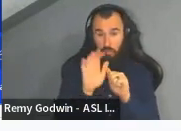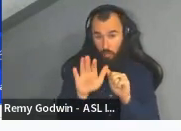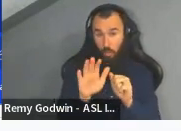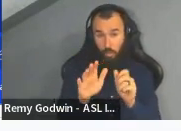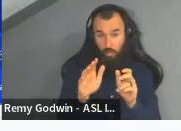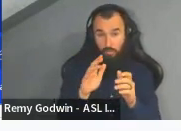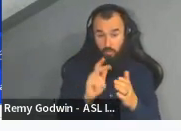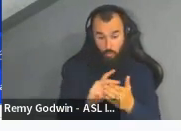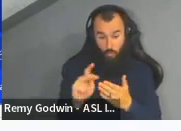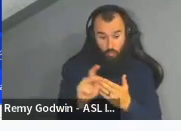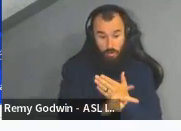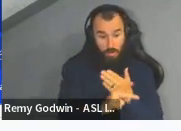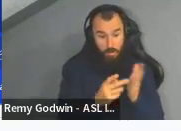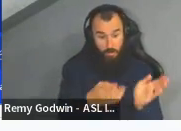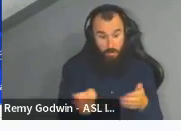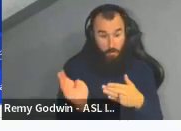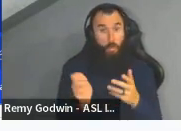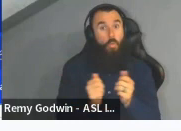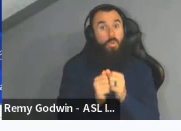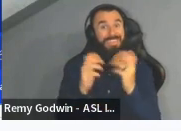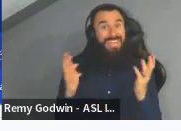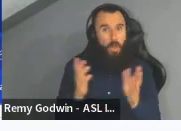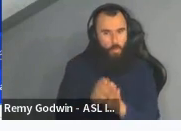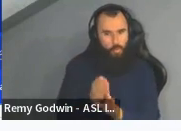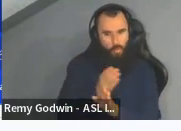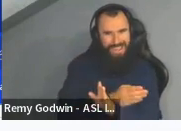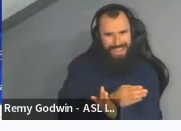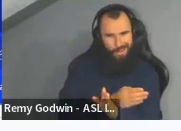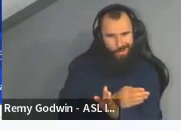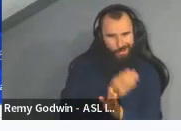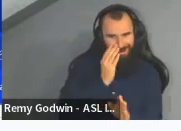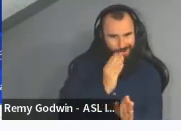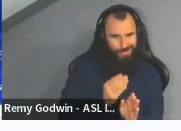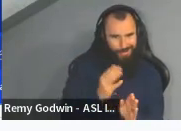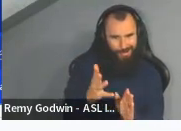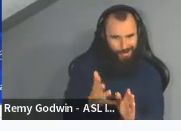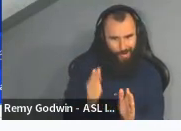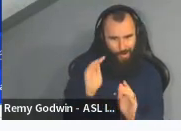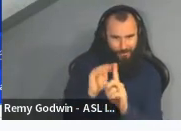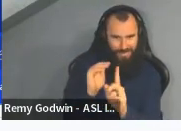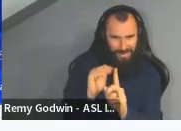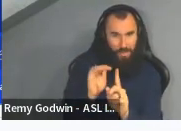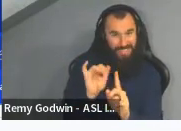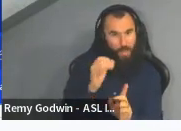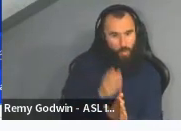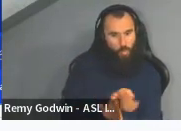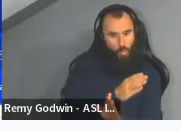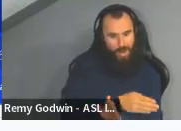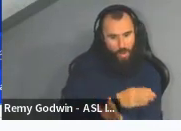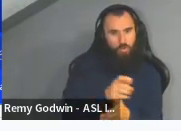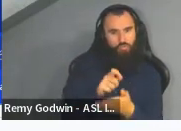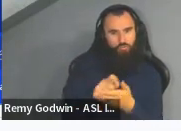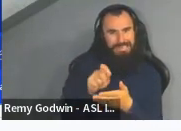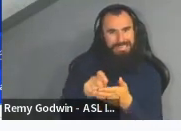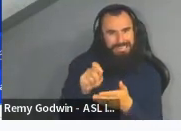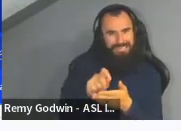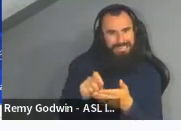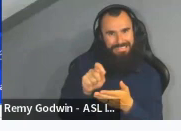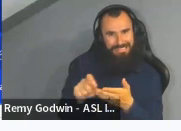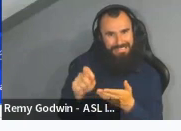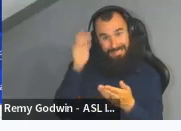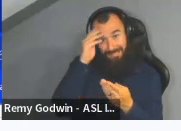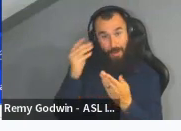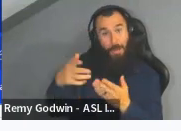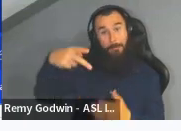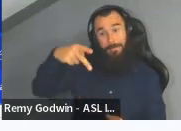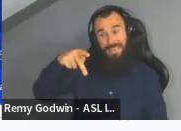prior notification, which is what the prior written notice does, what you will hear as PNW often referred to